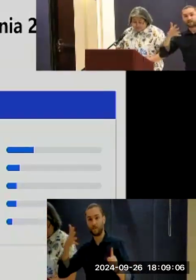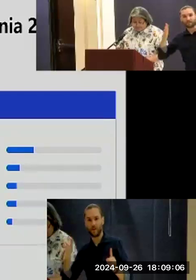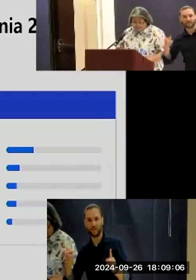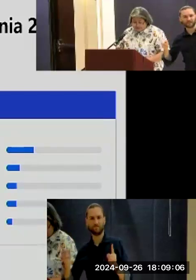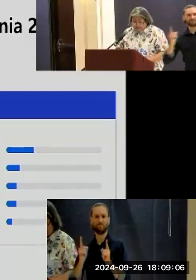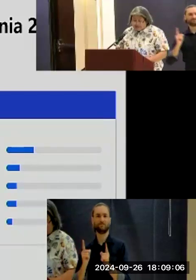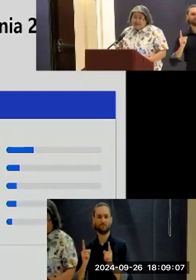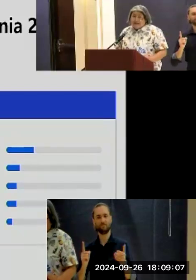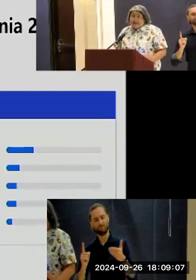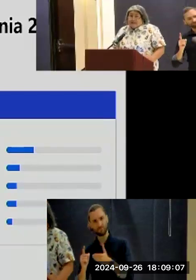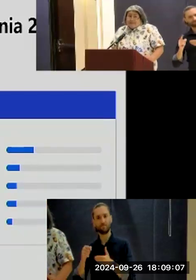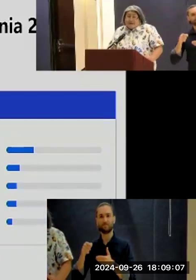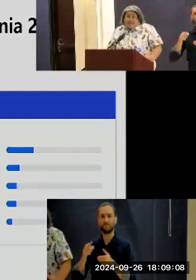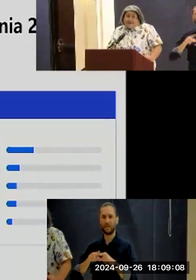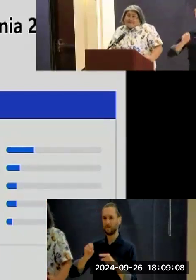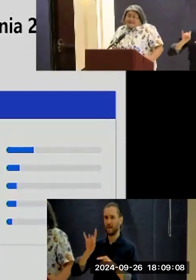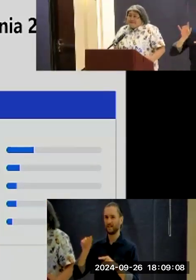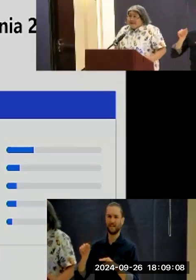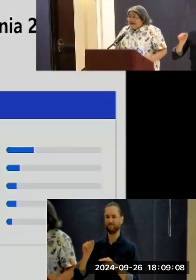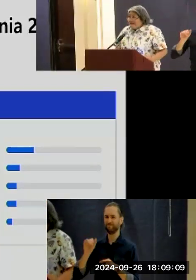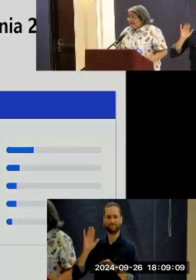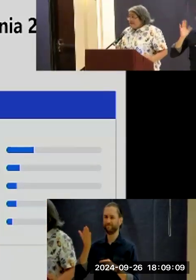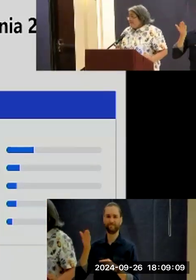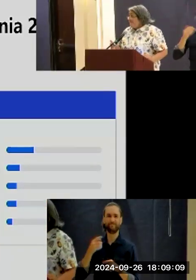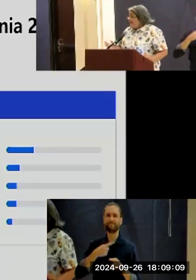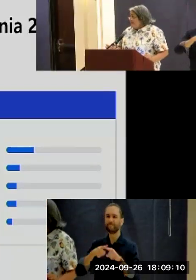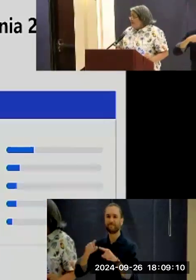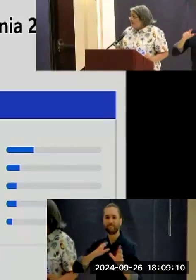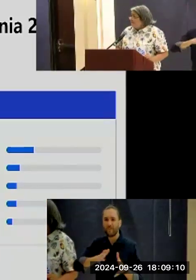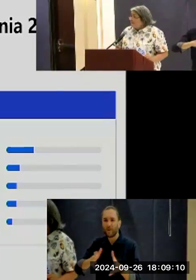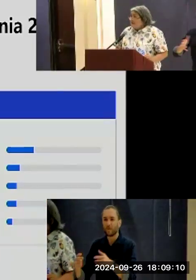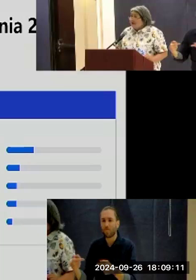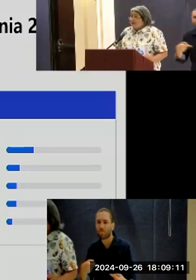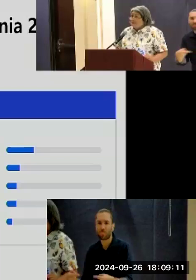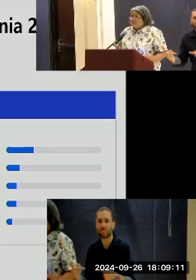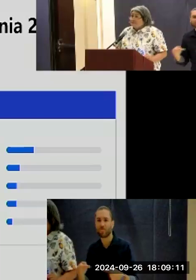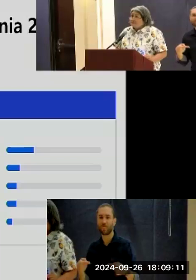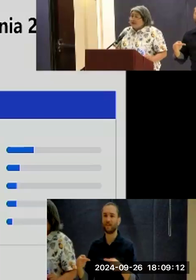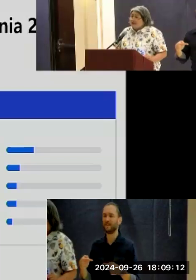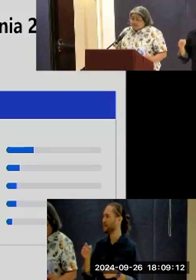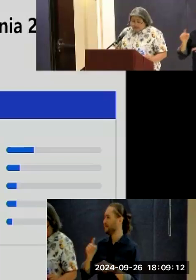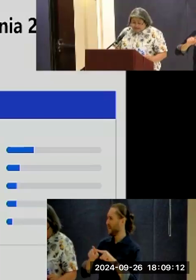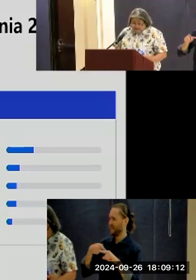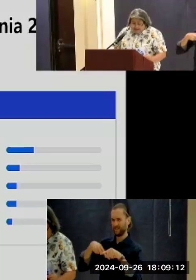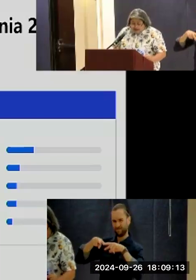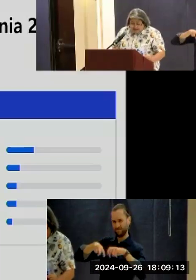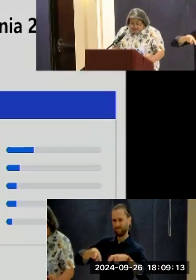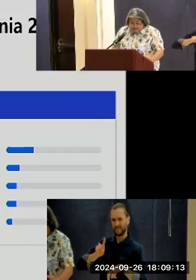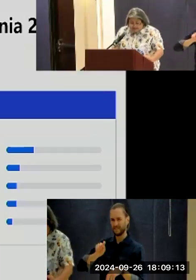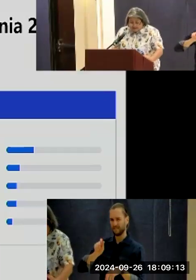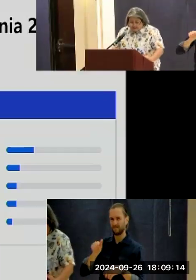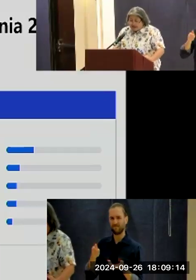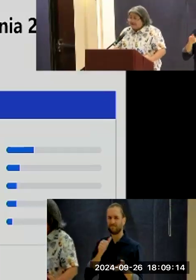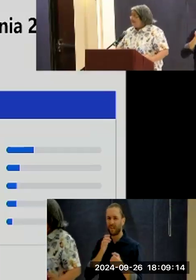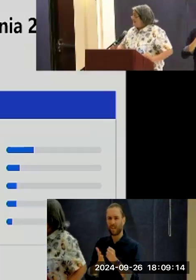be. But I found this FBI data to be very unhelpful. I think it hides